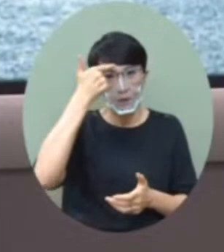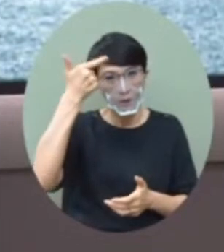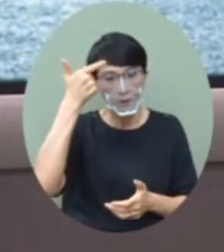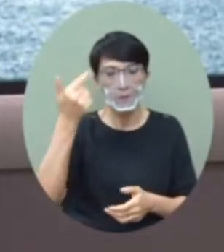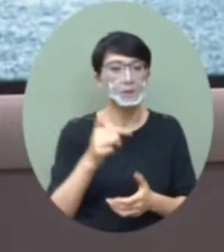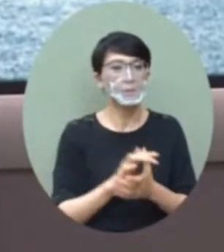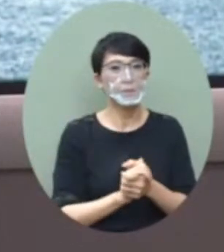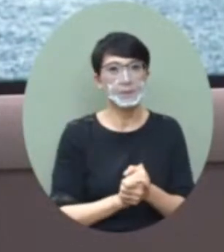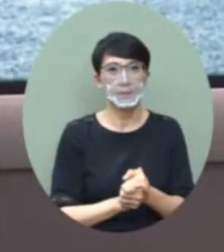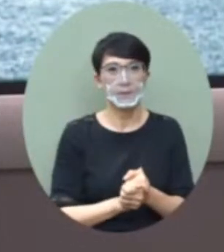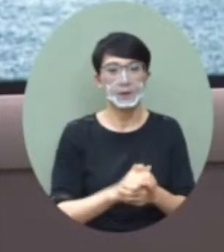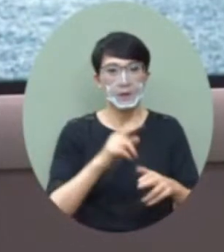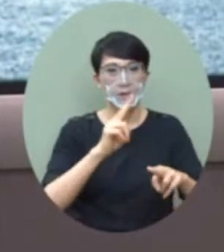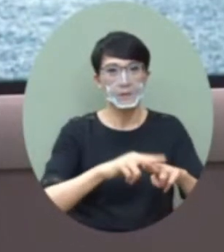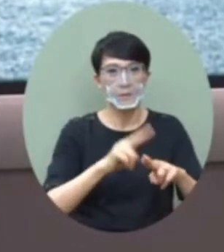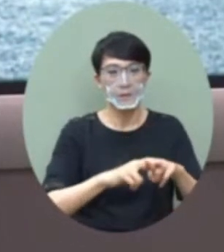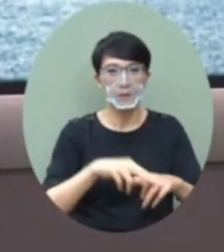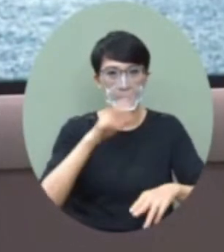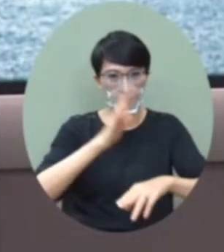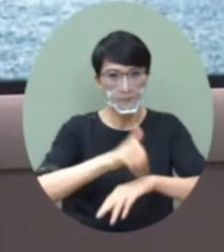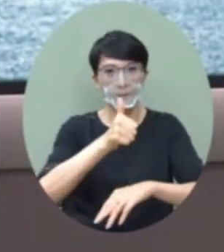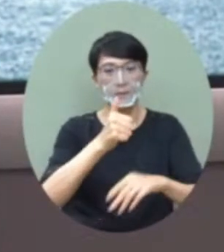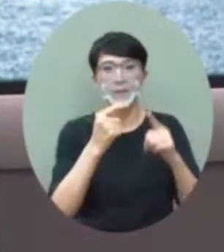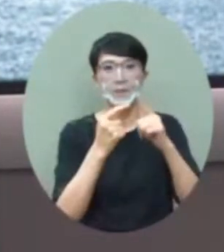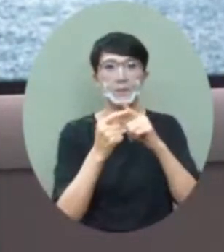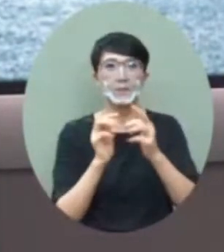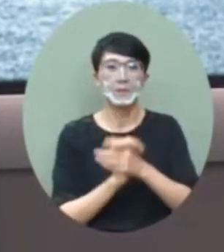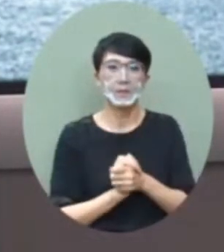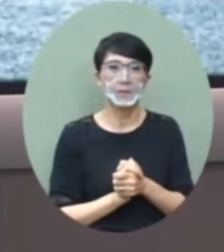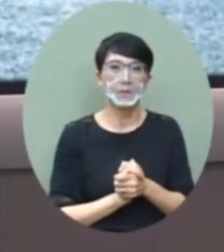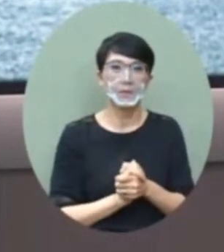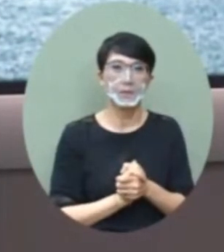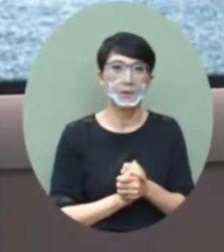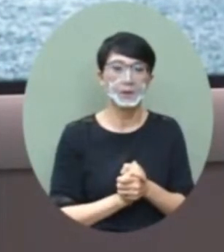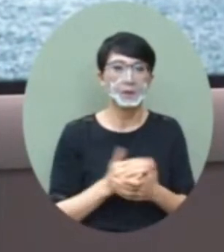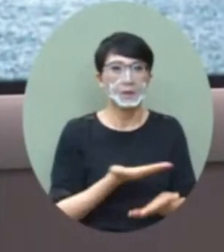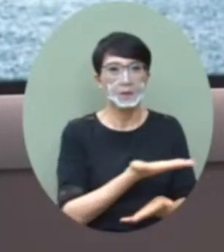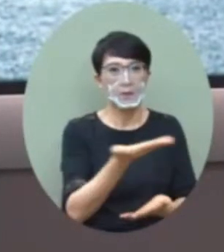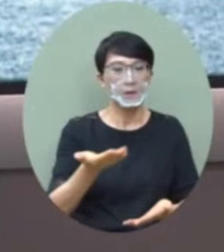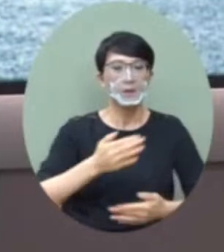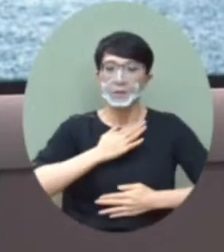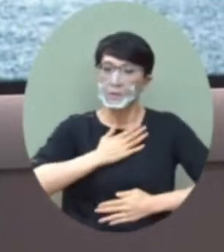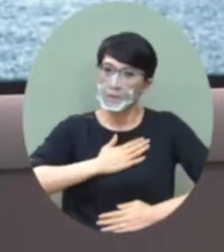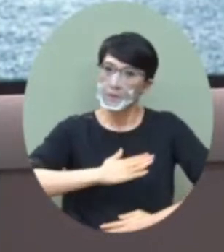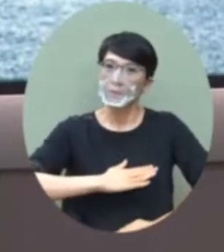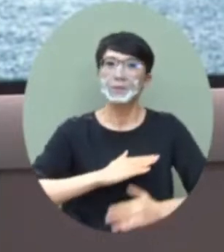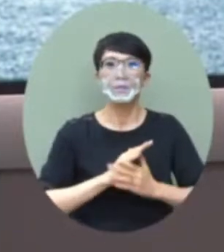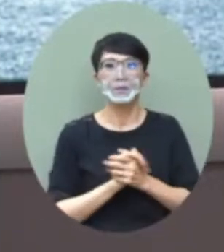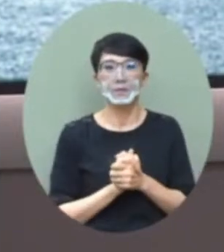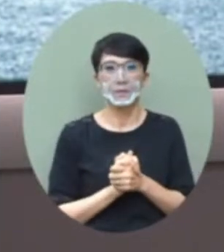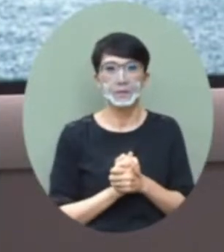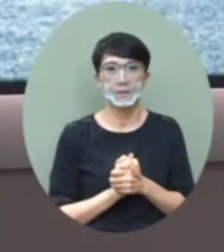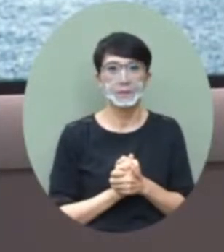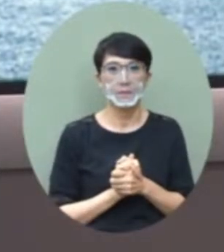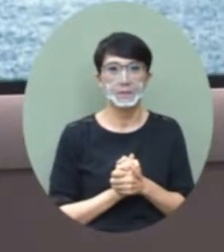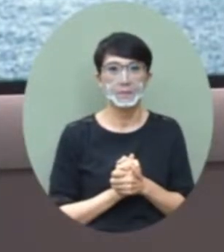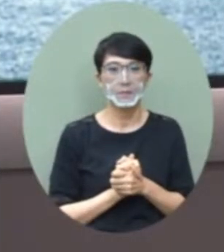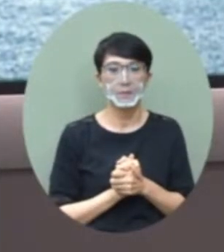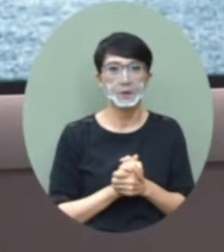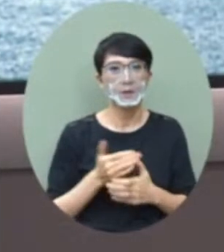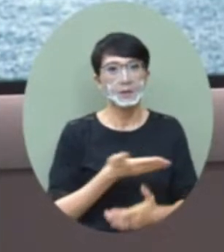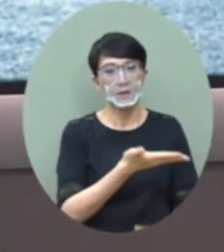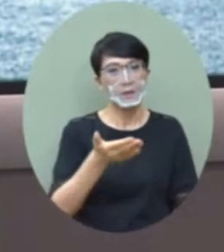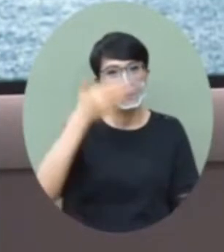Hong Kong is fortunate to receive support from these elite healthcare professionals,